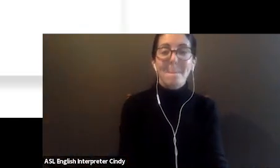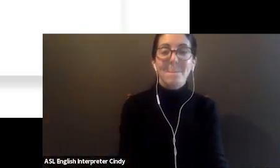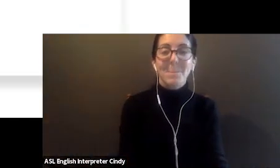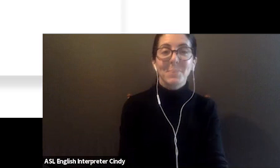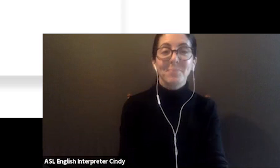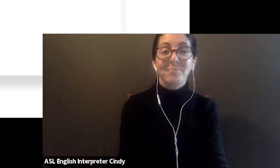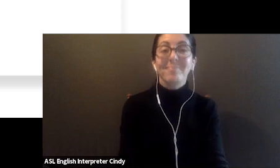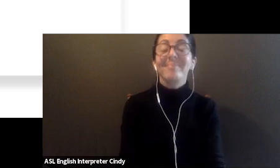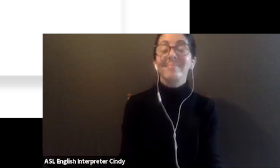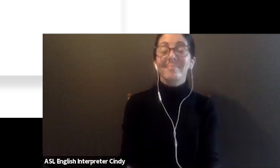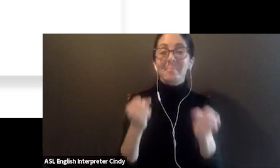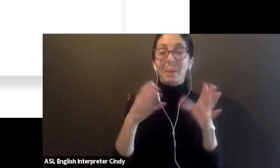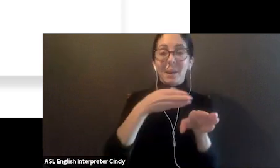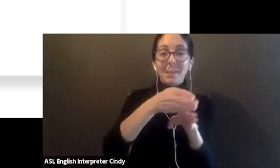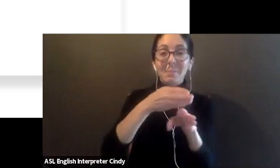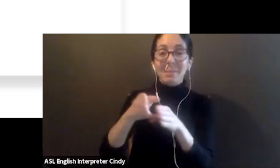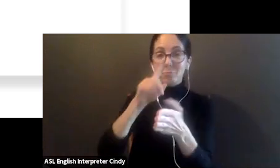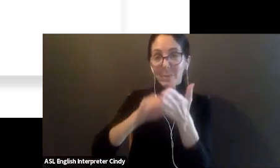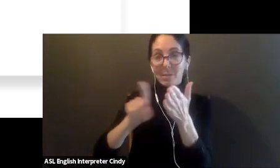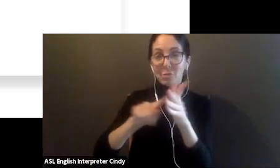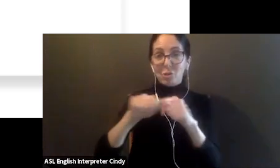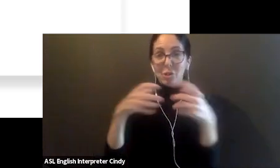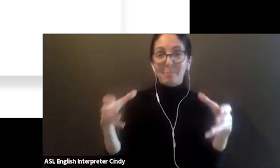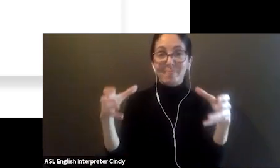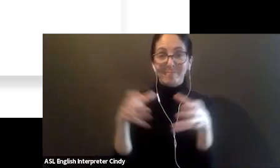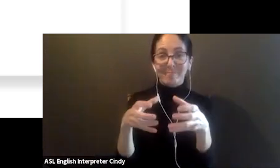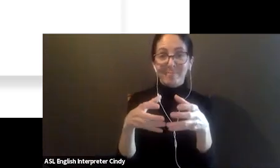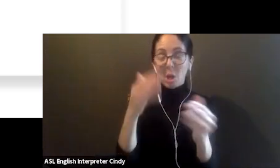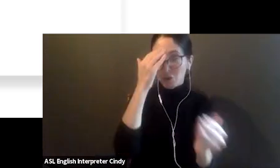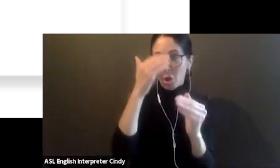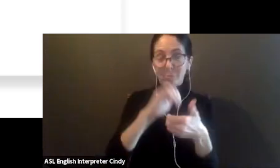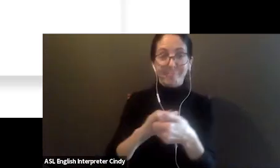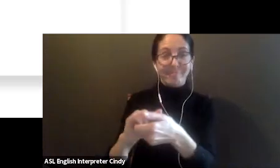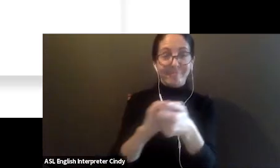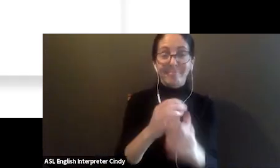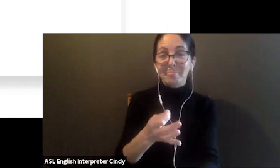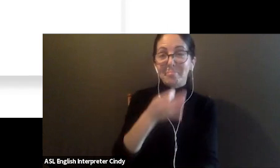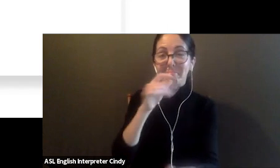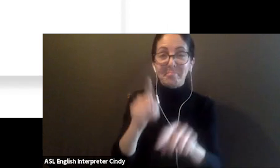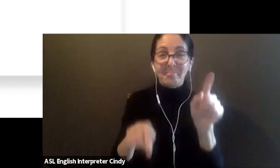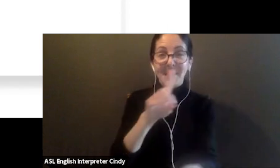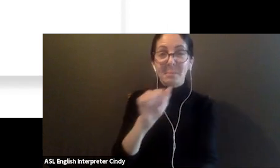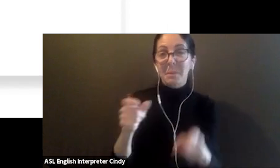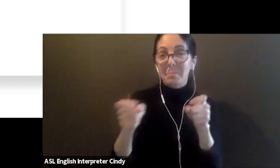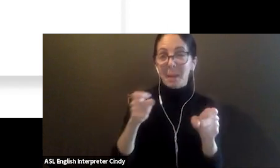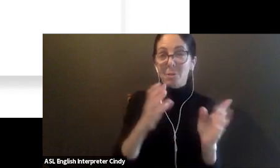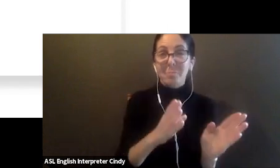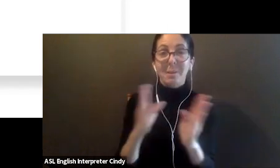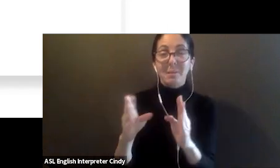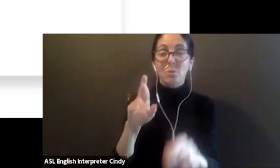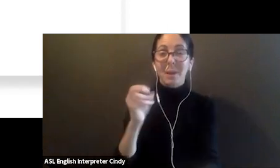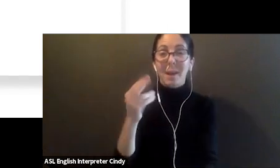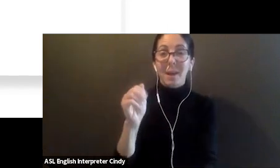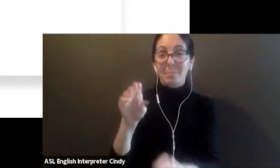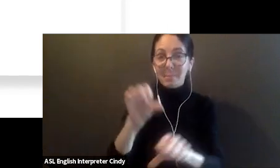We are a multidisciplinary research team with collective knowledge and expertise in disability management,